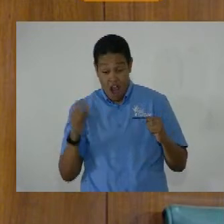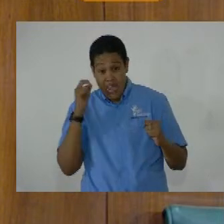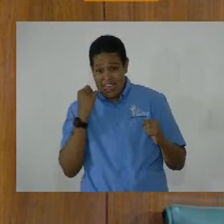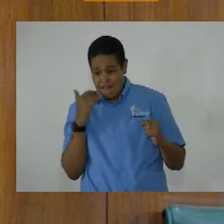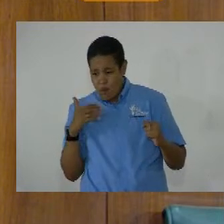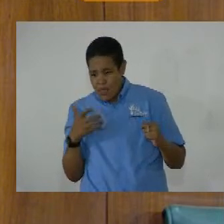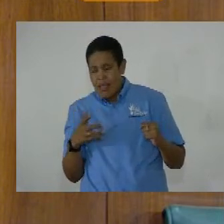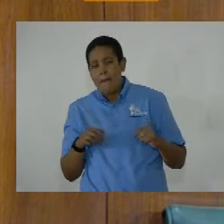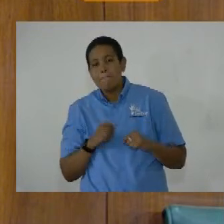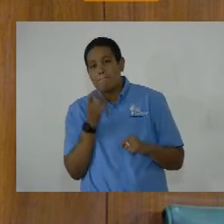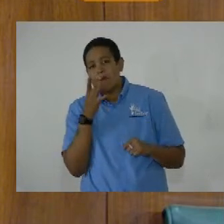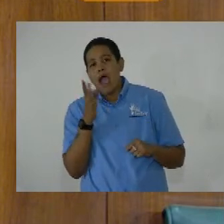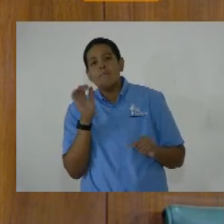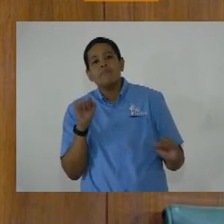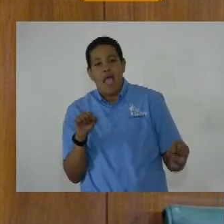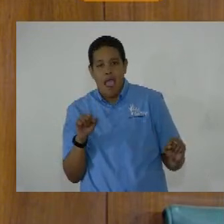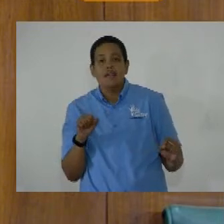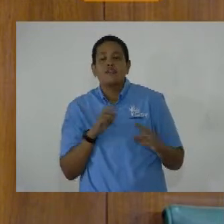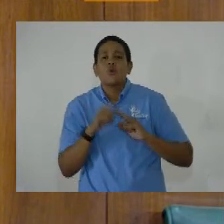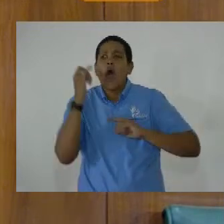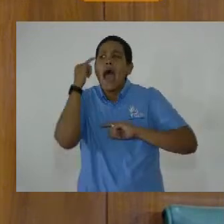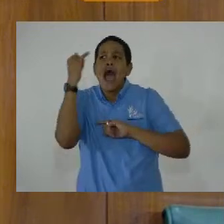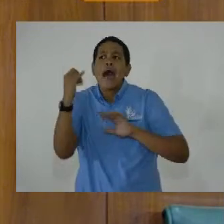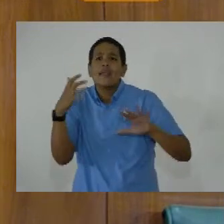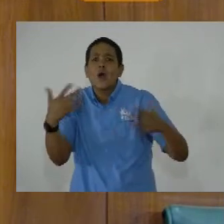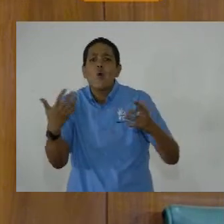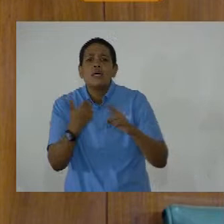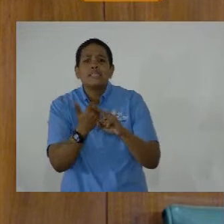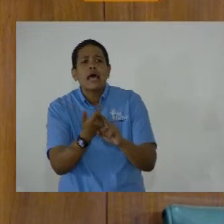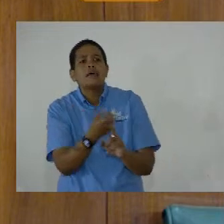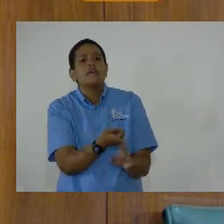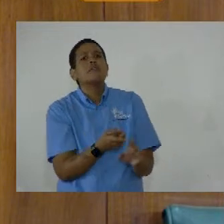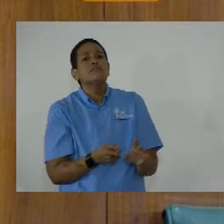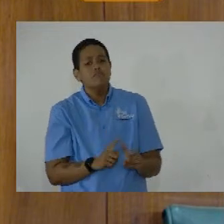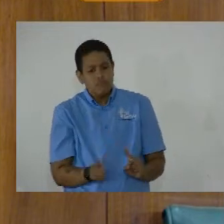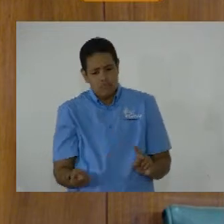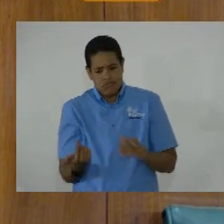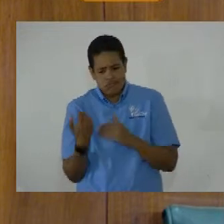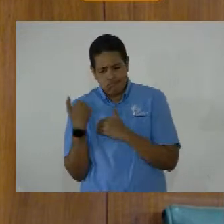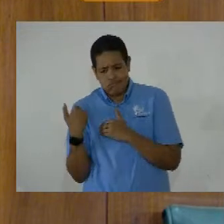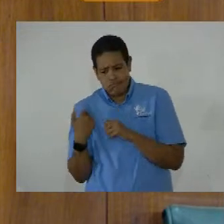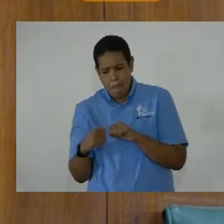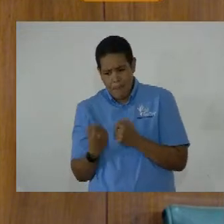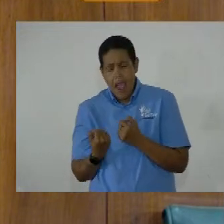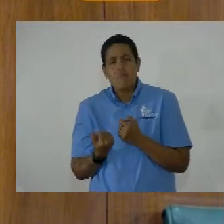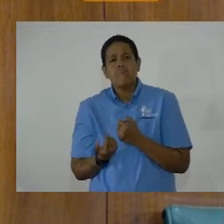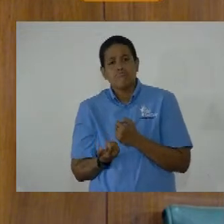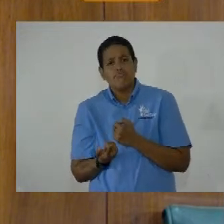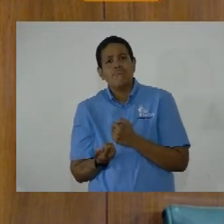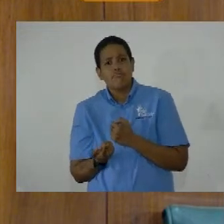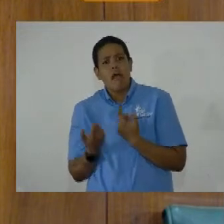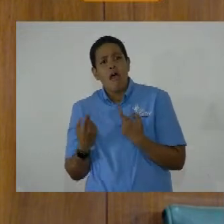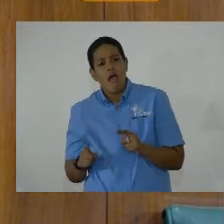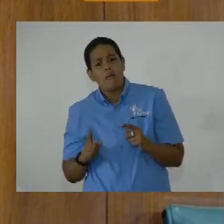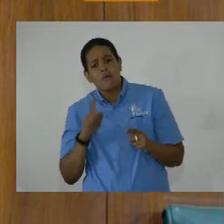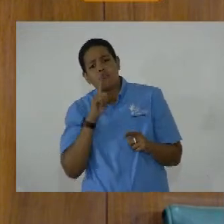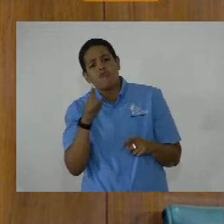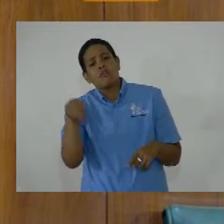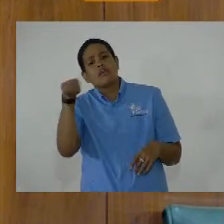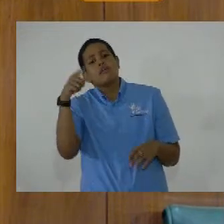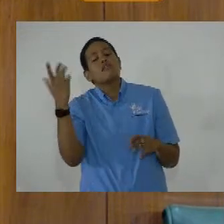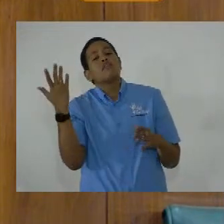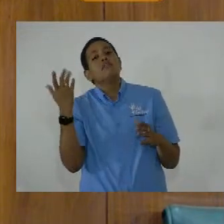so the idea is to place an obligation for there to be due diligence beyond